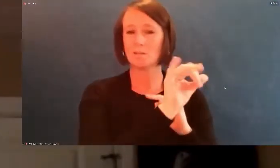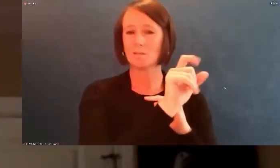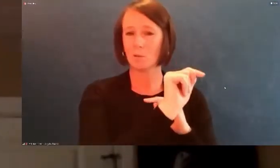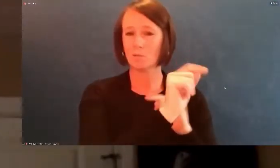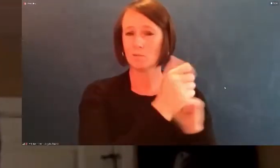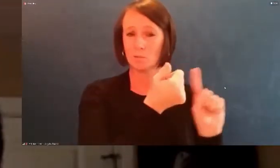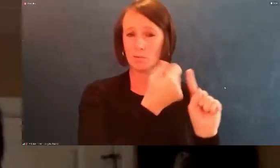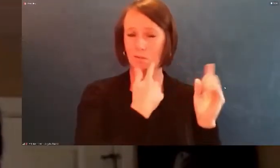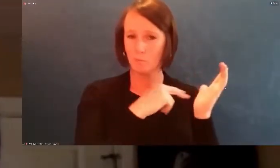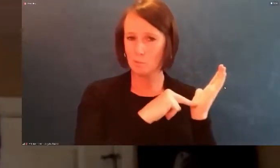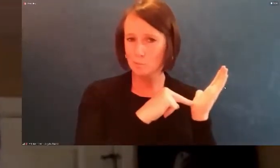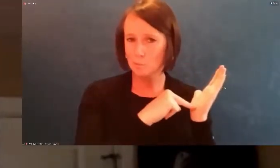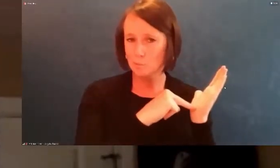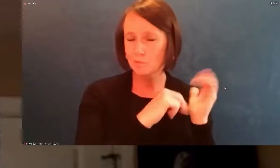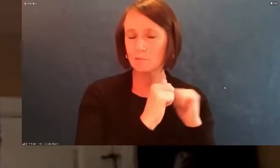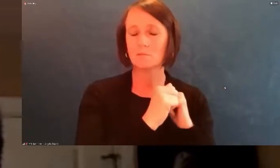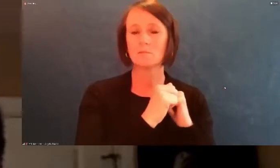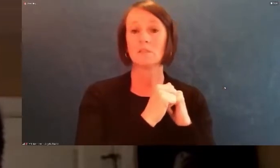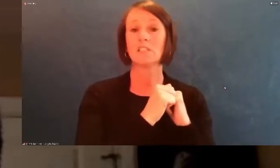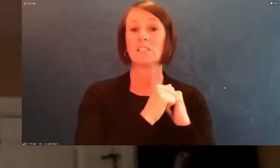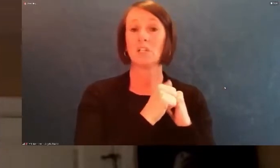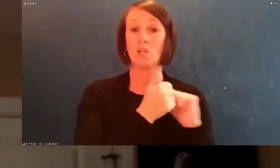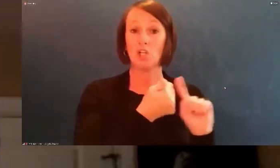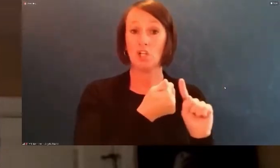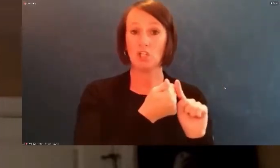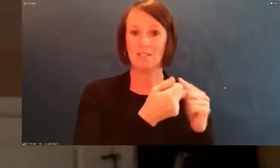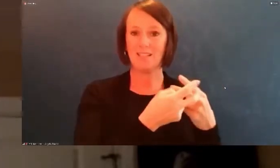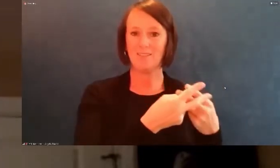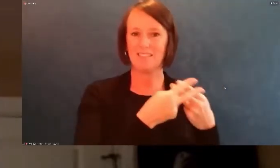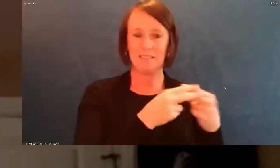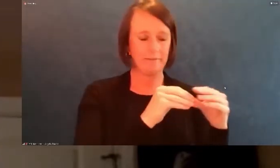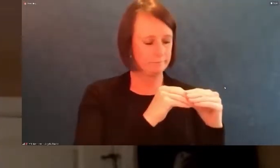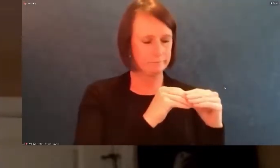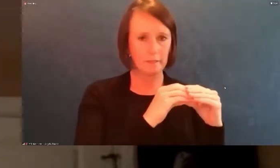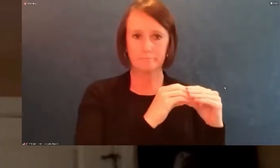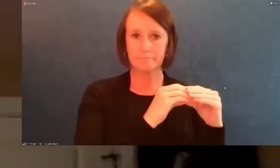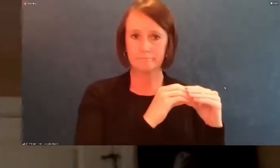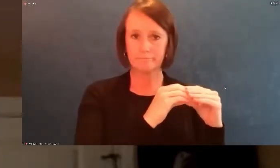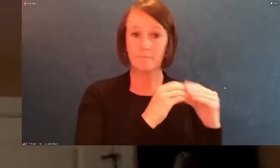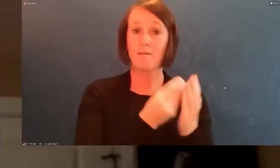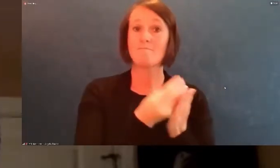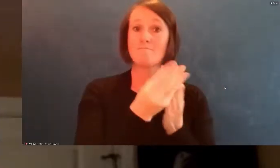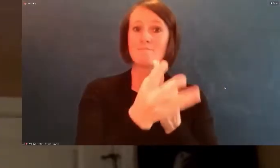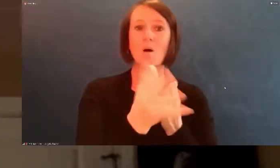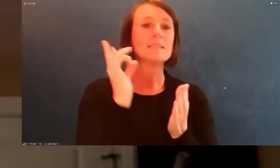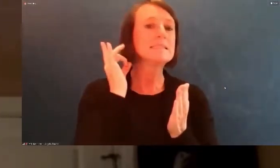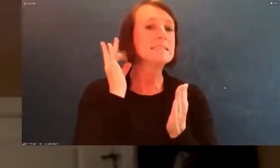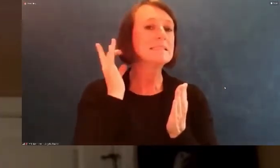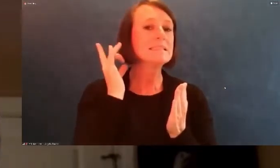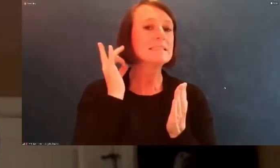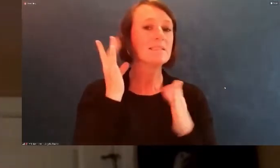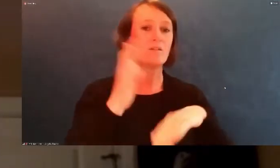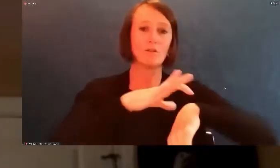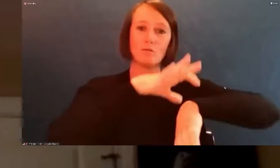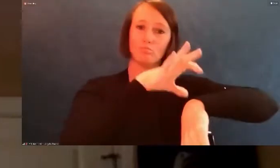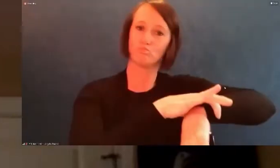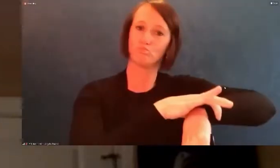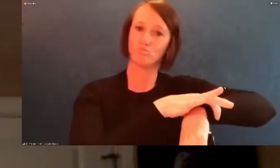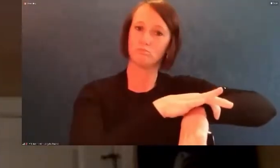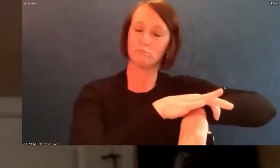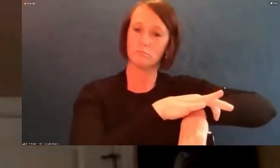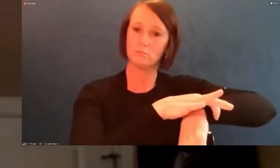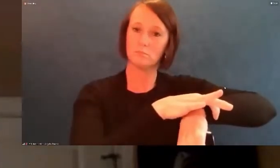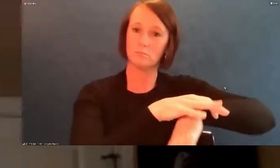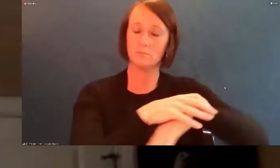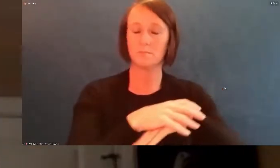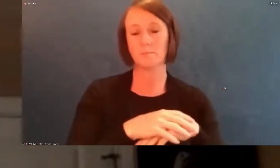ago, she saved up a little bit of money and she bought herself a silver bracelet. And then she wanted to